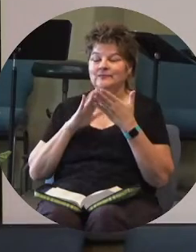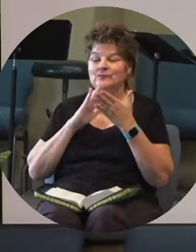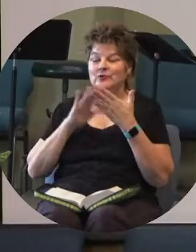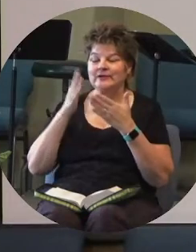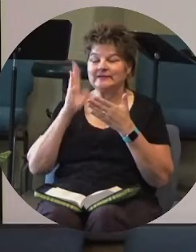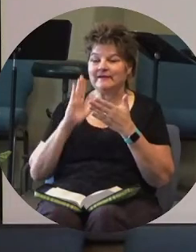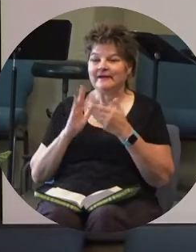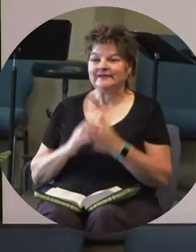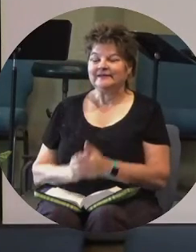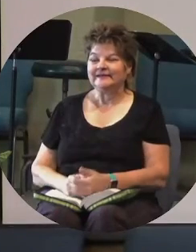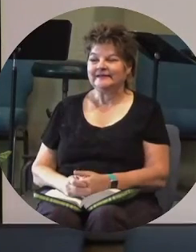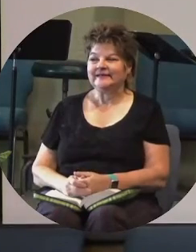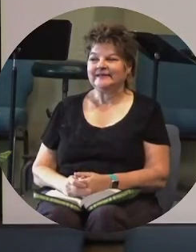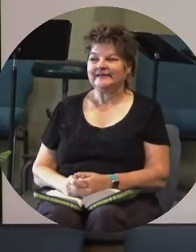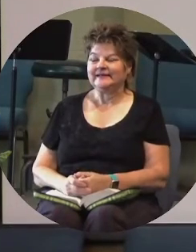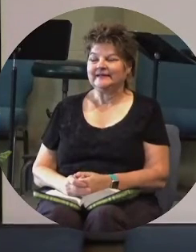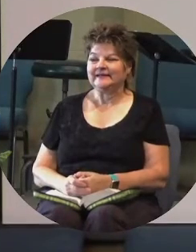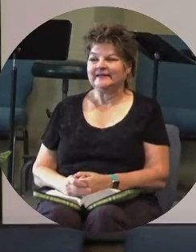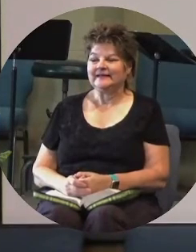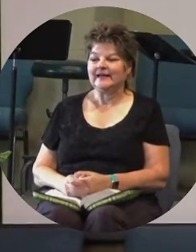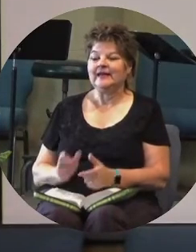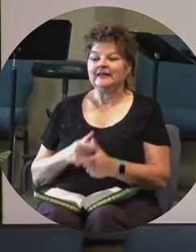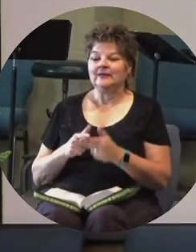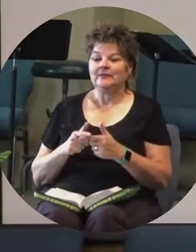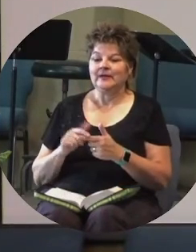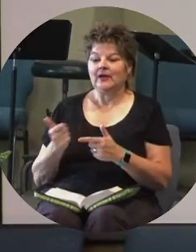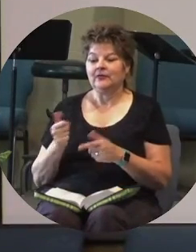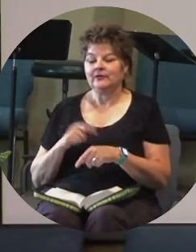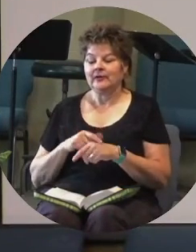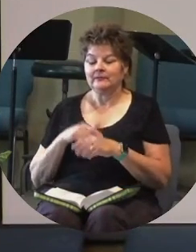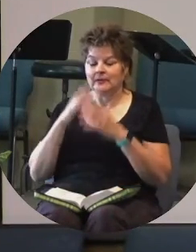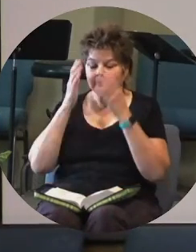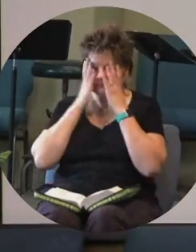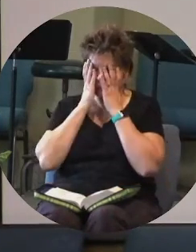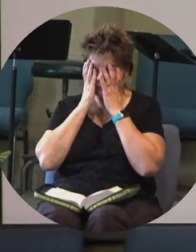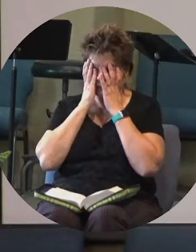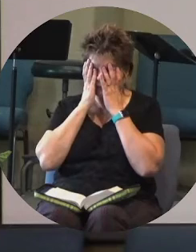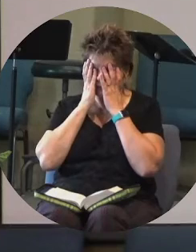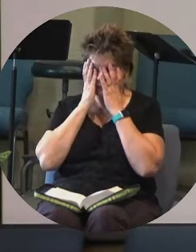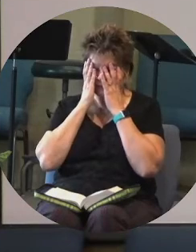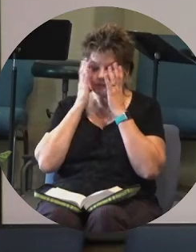God." And there's going to be other times you go, "Oh, God."